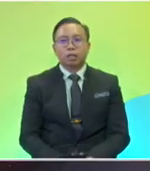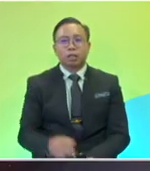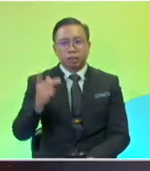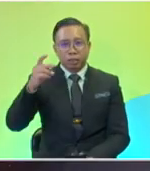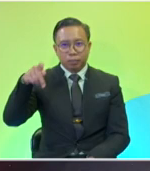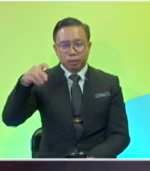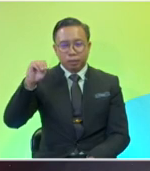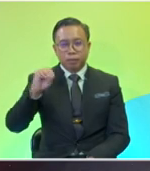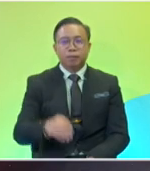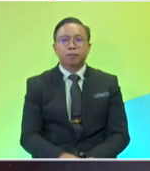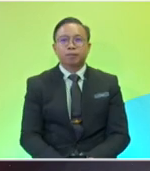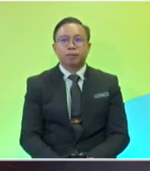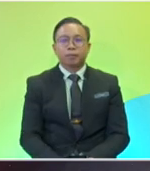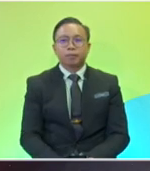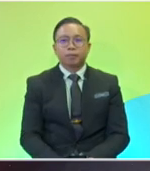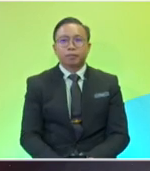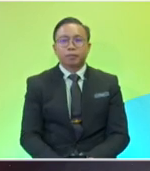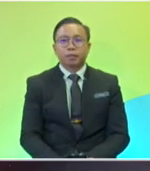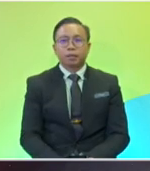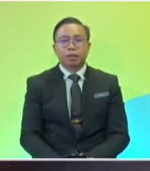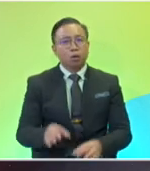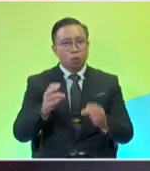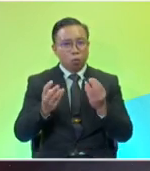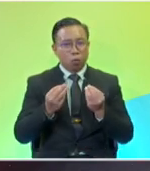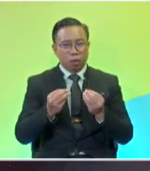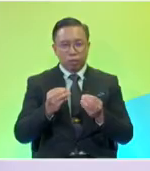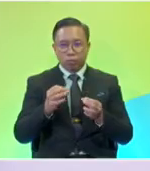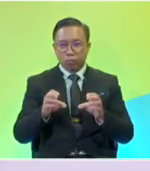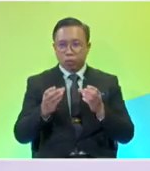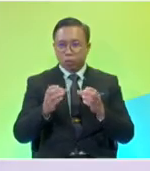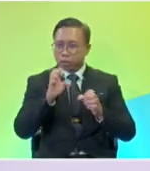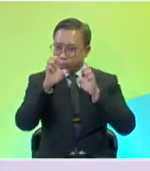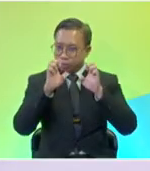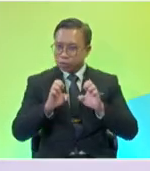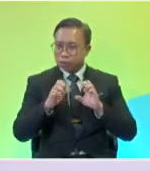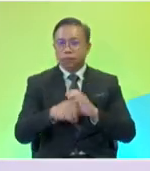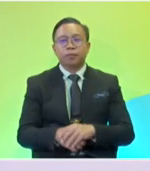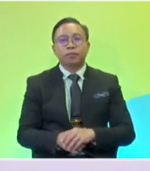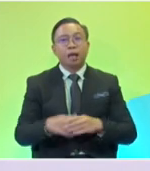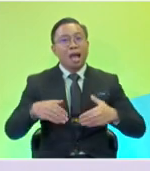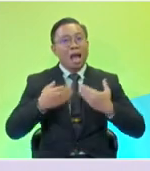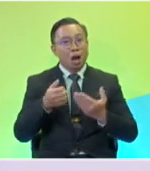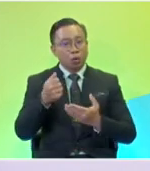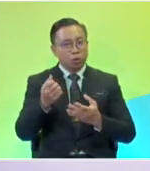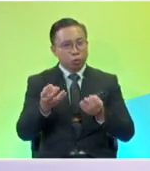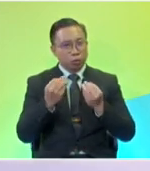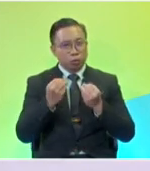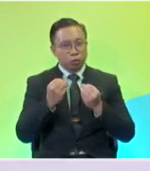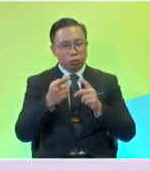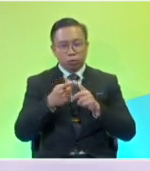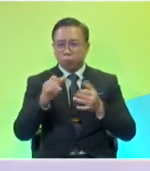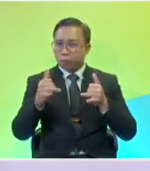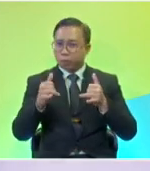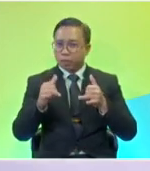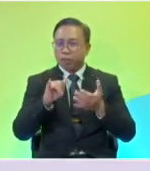KPM. Okay, so if you want to do any exercises, if you want to do any, you know, how you want to play this game as